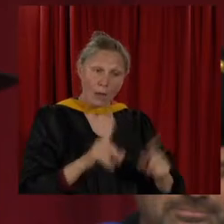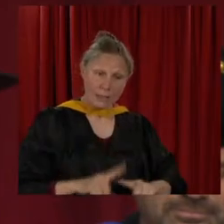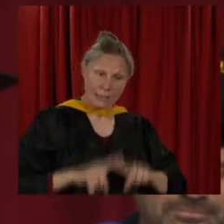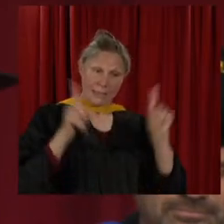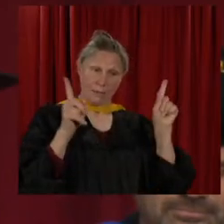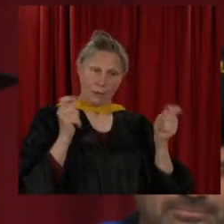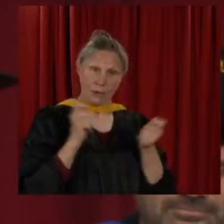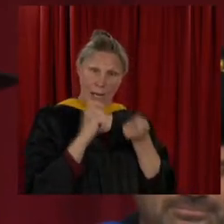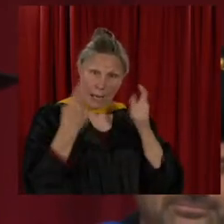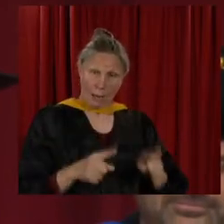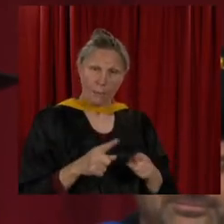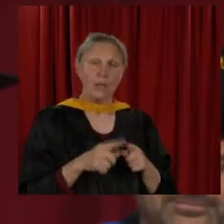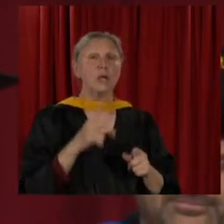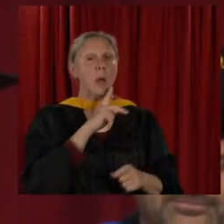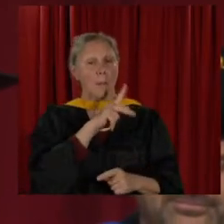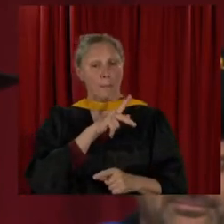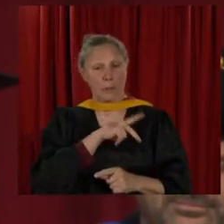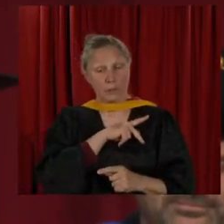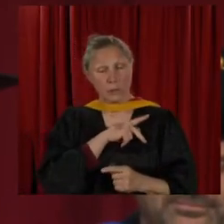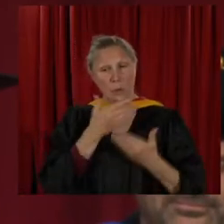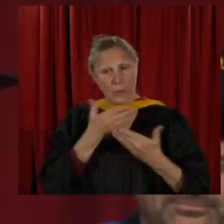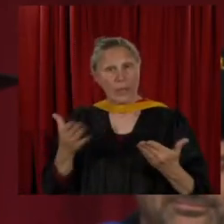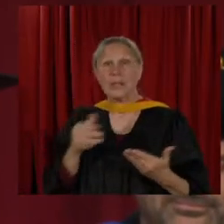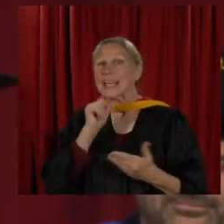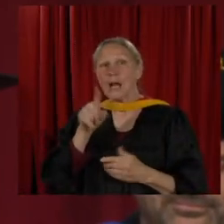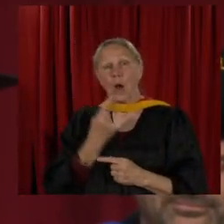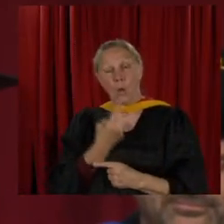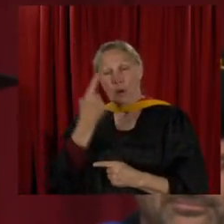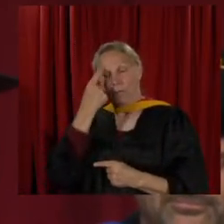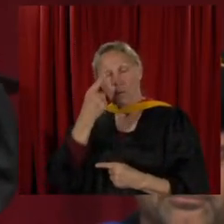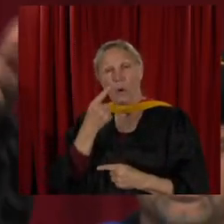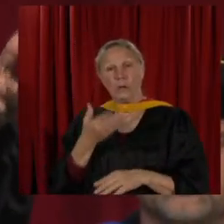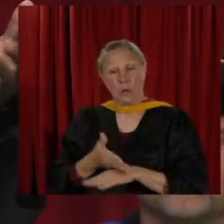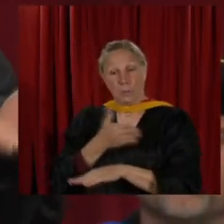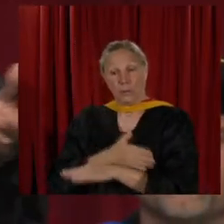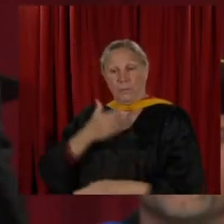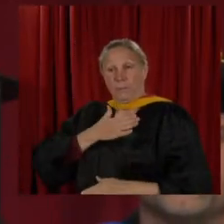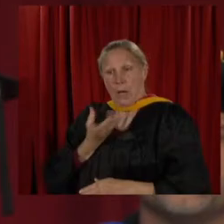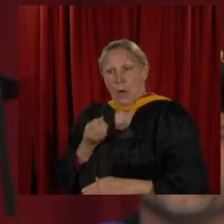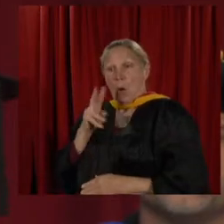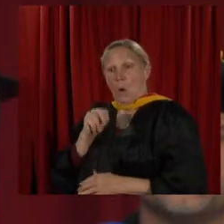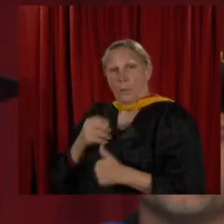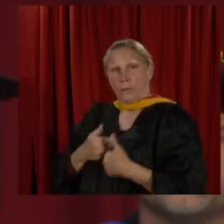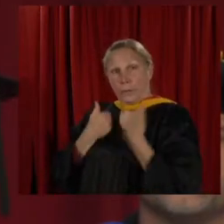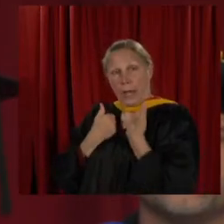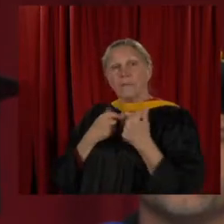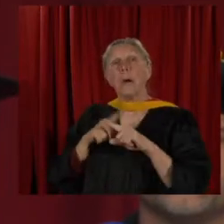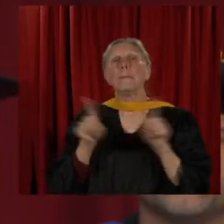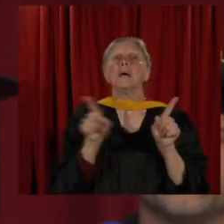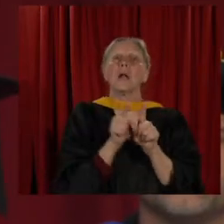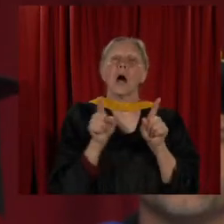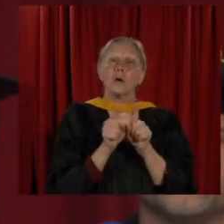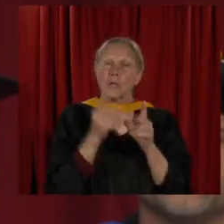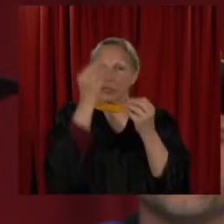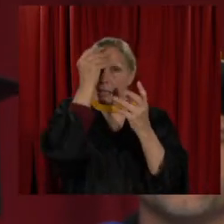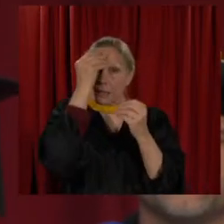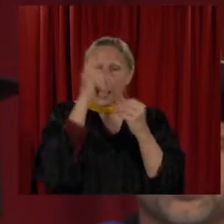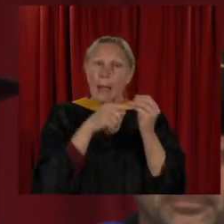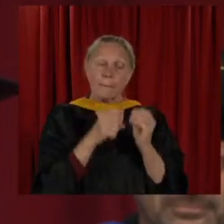their personal achievements not simply to improve their own lives, but also think about